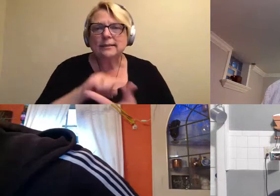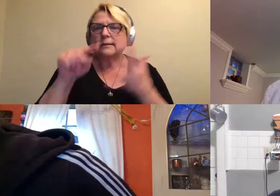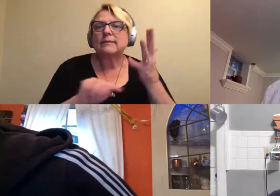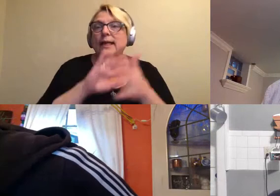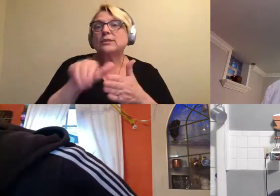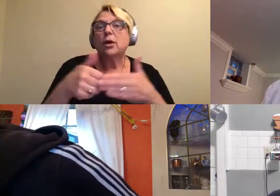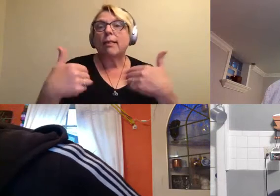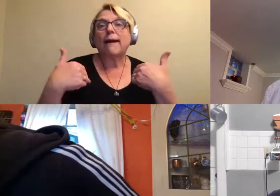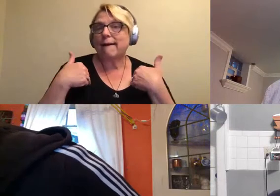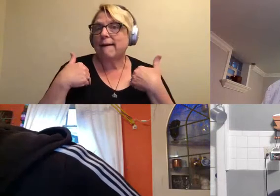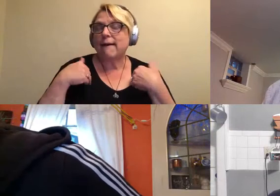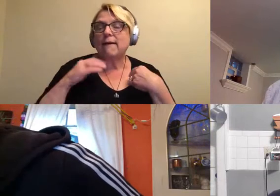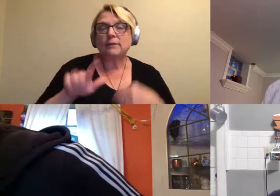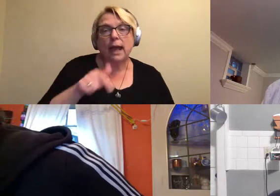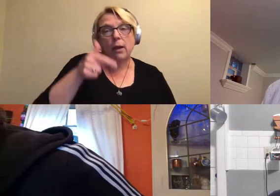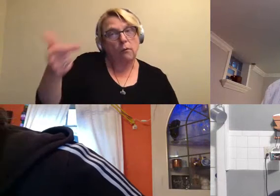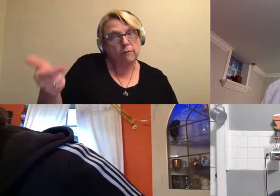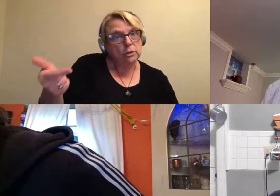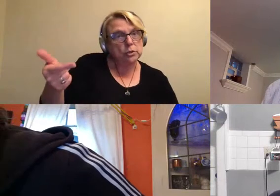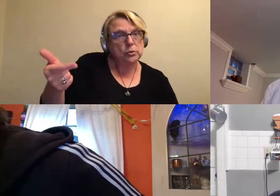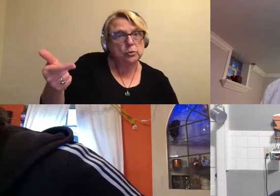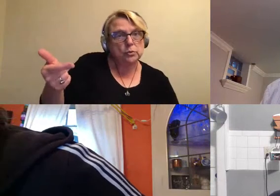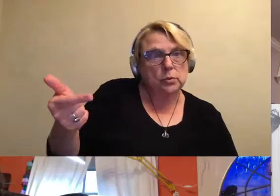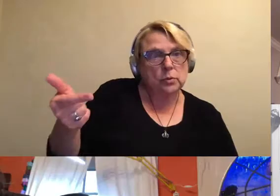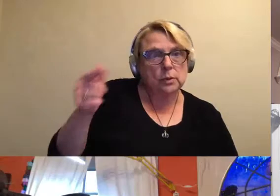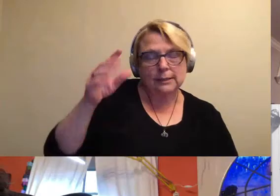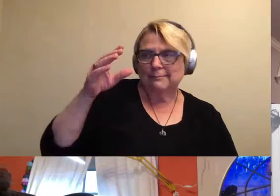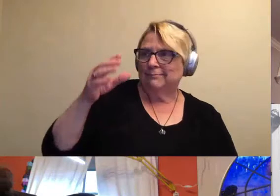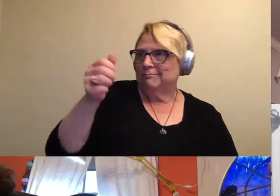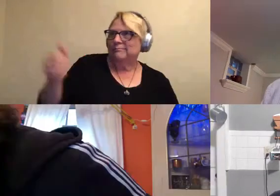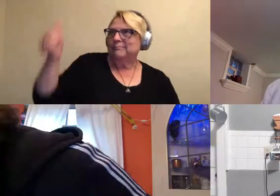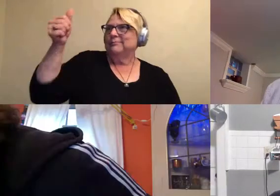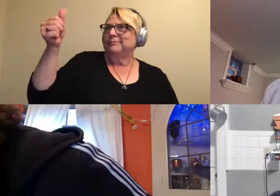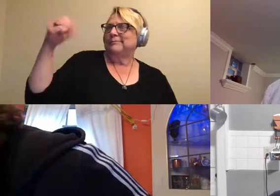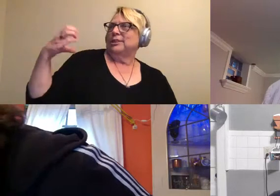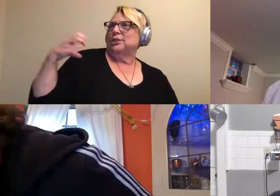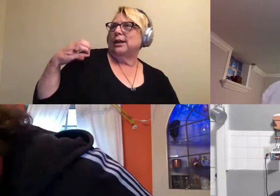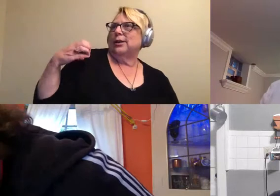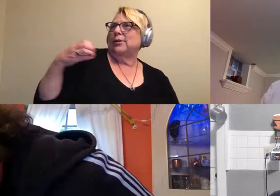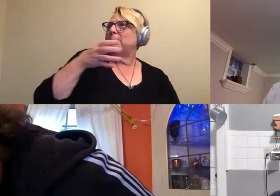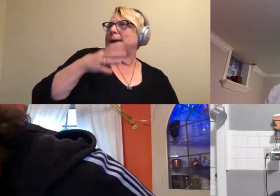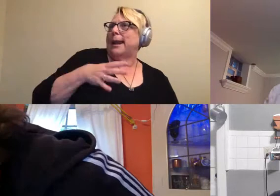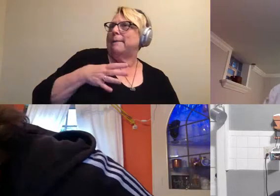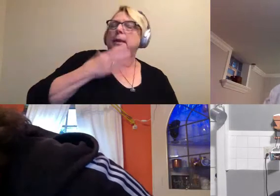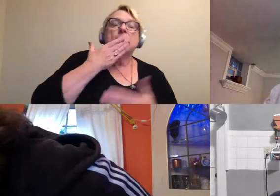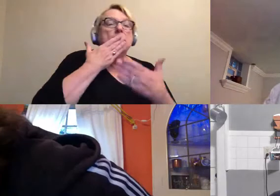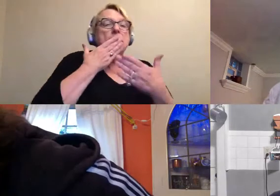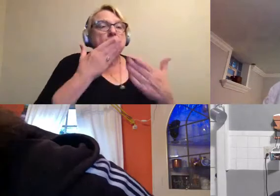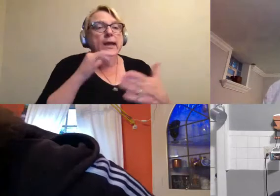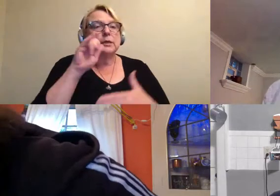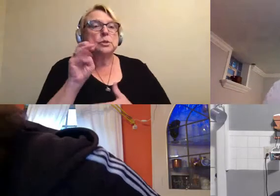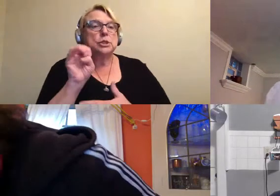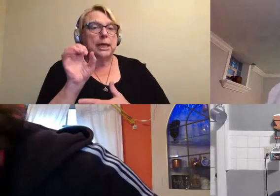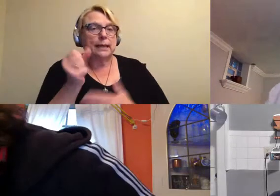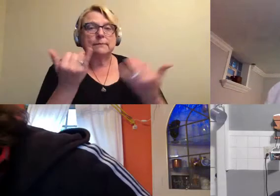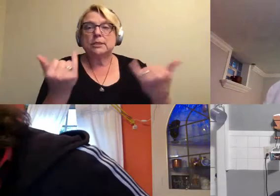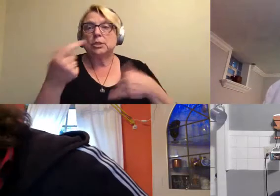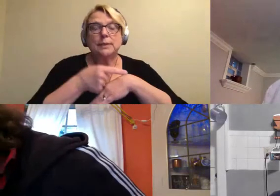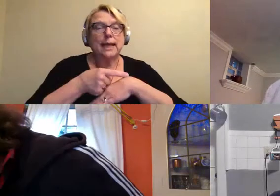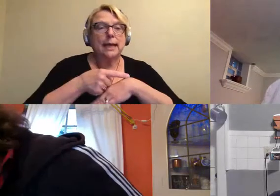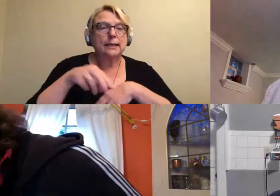beginning here. Hand it over to you, Madam Chair. Thank you so much, James. Today we are having a